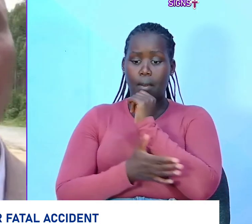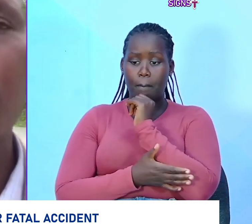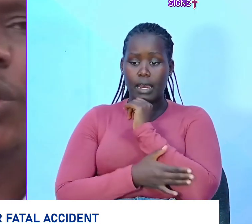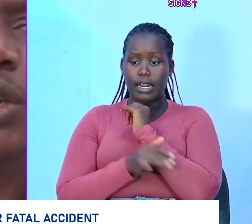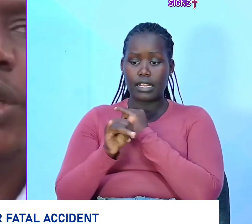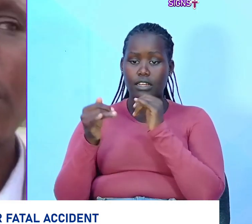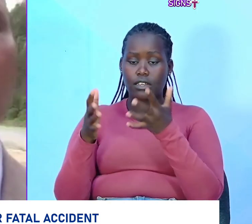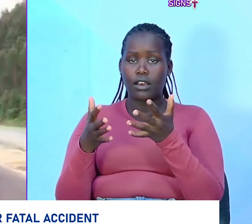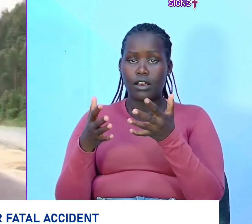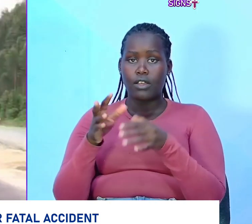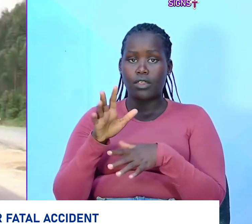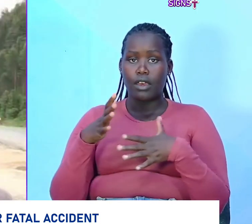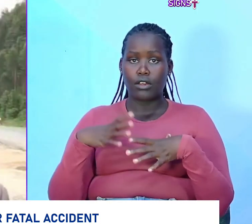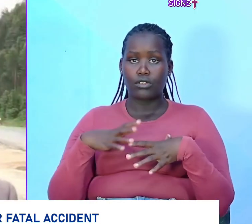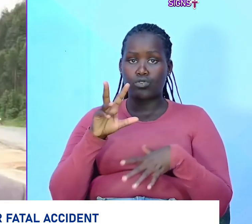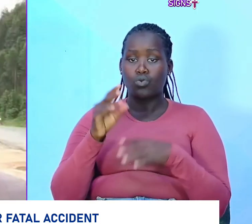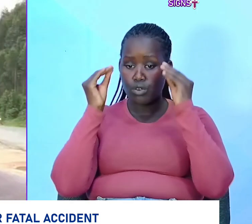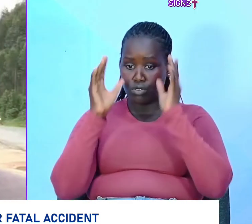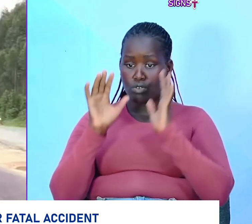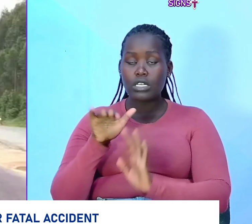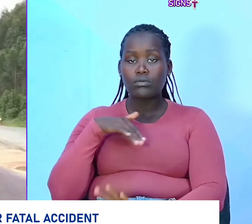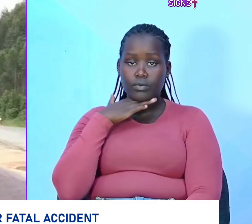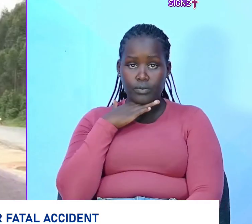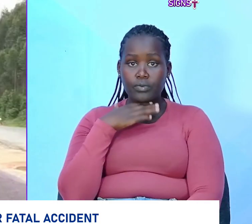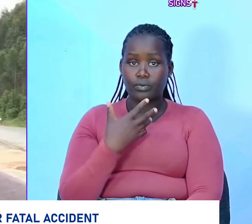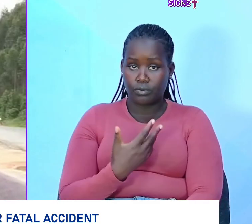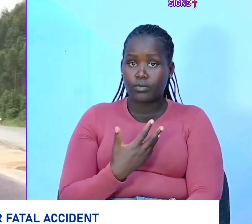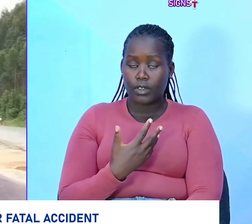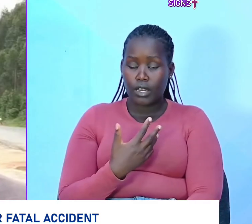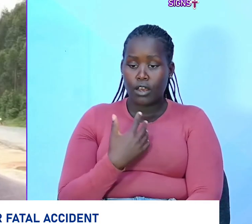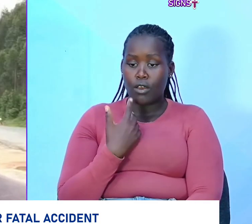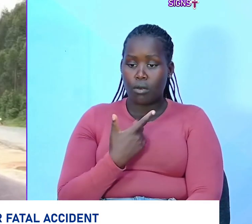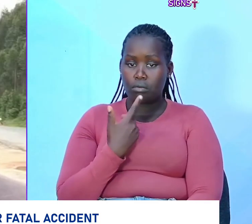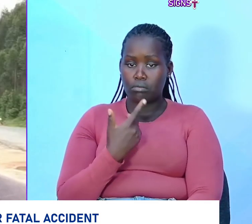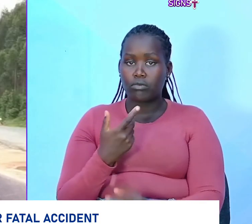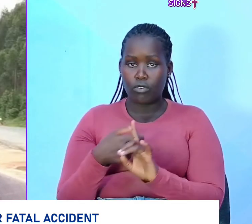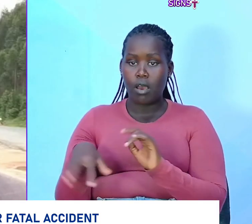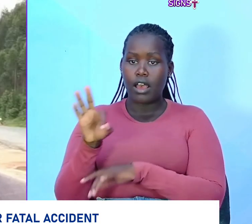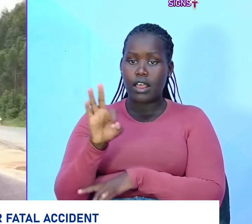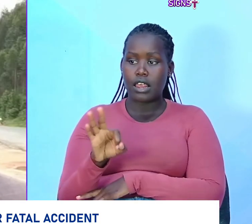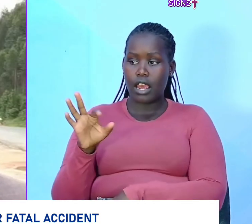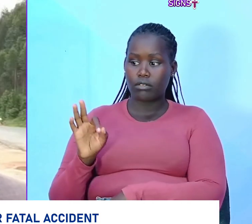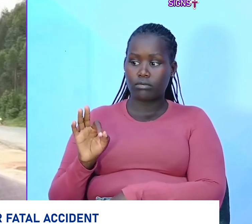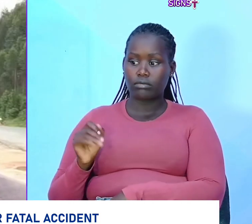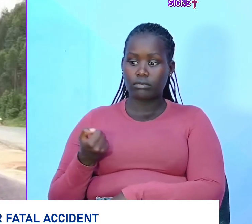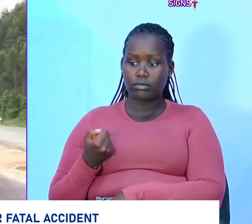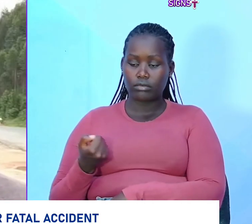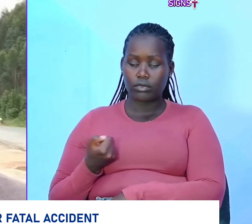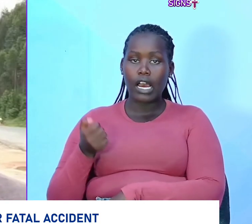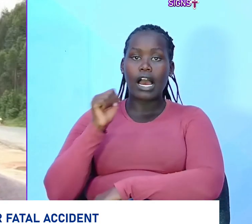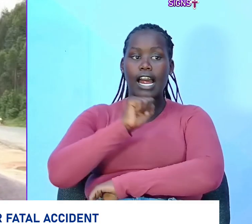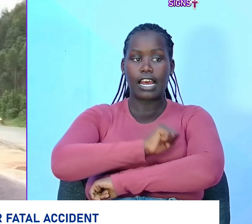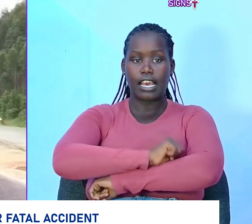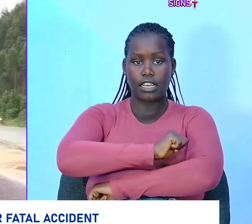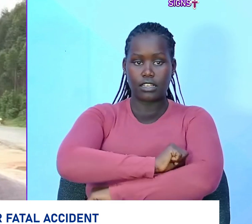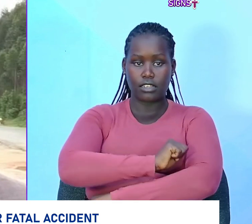lost the 2 students. The 2 students were both from 3 girls, and the school